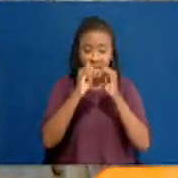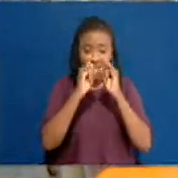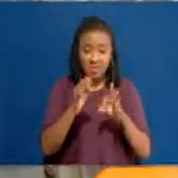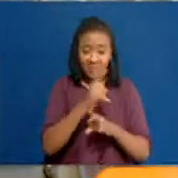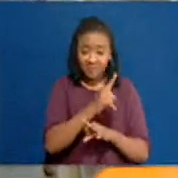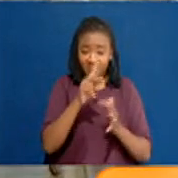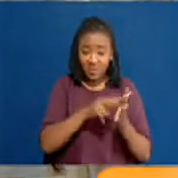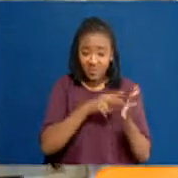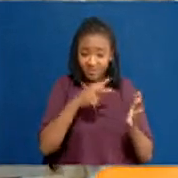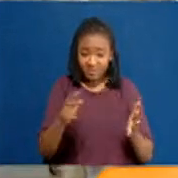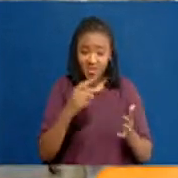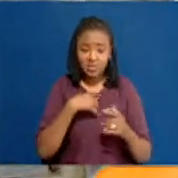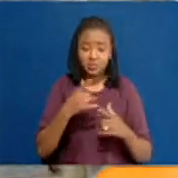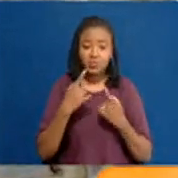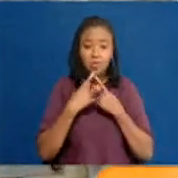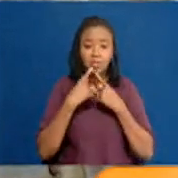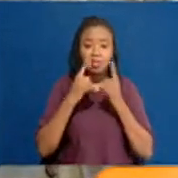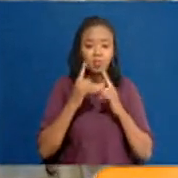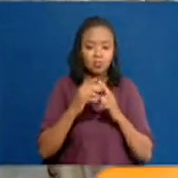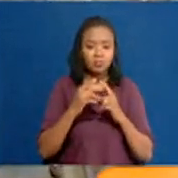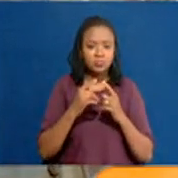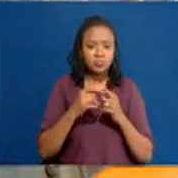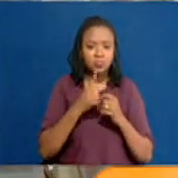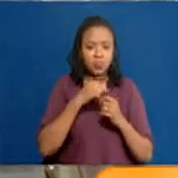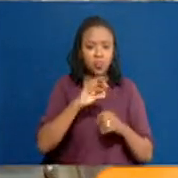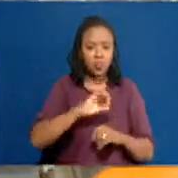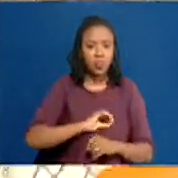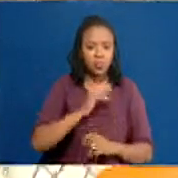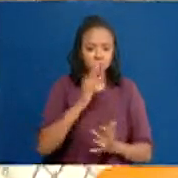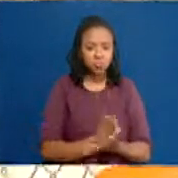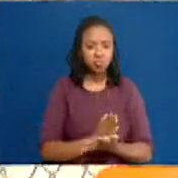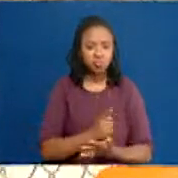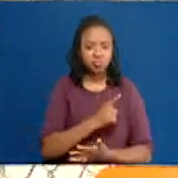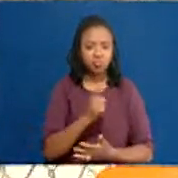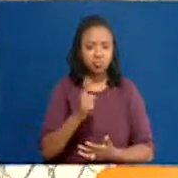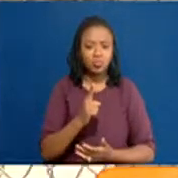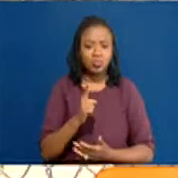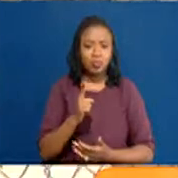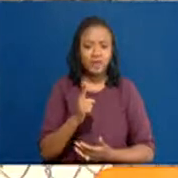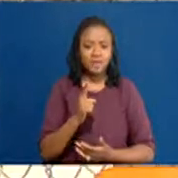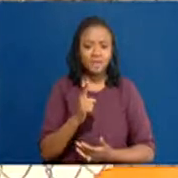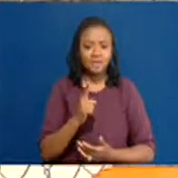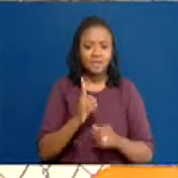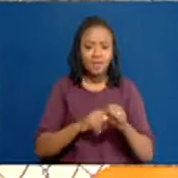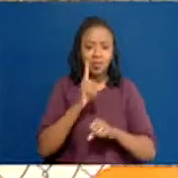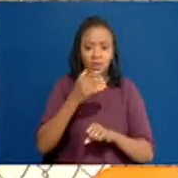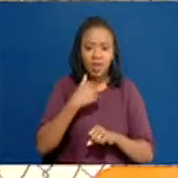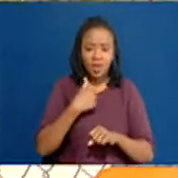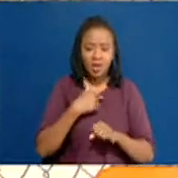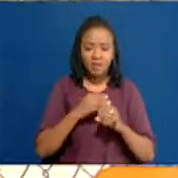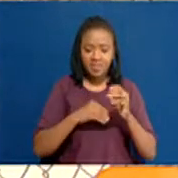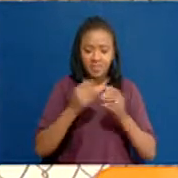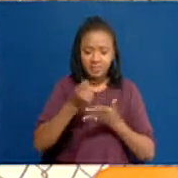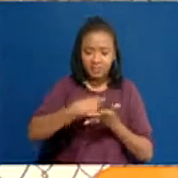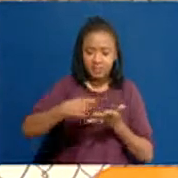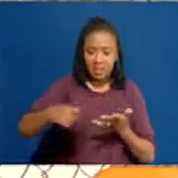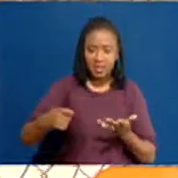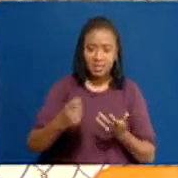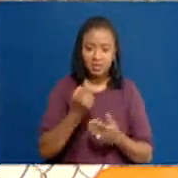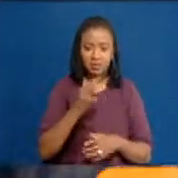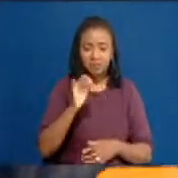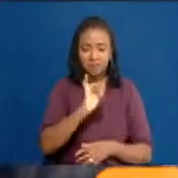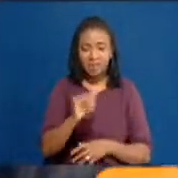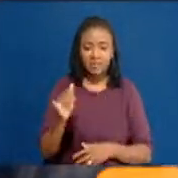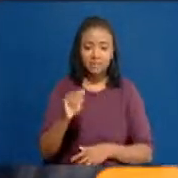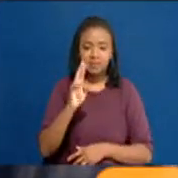to disclose their real identities with the Registrar of Companies during the crafting and signing of the